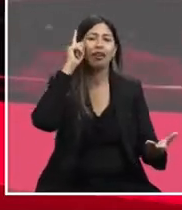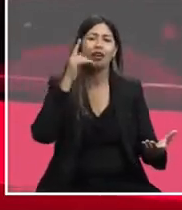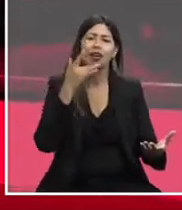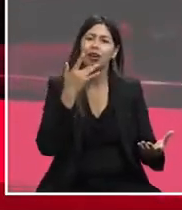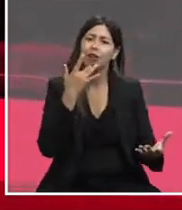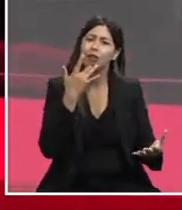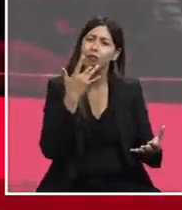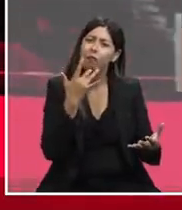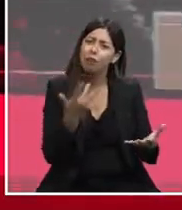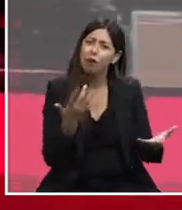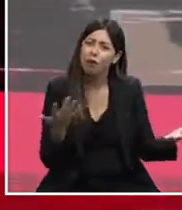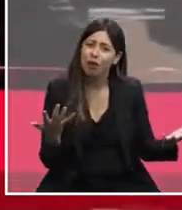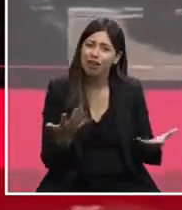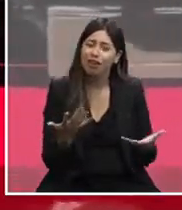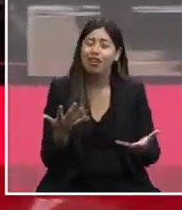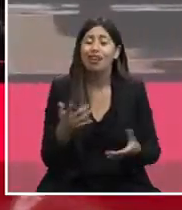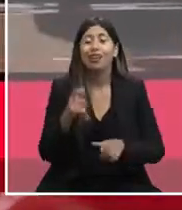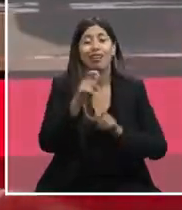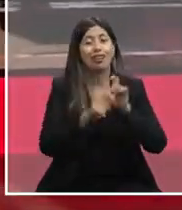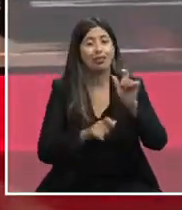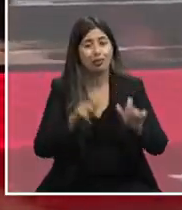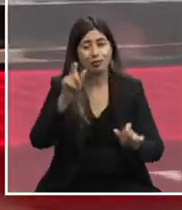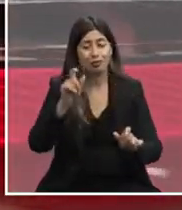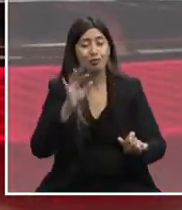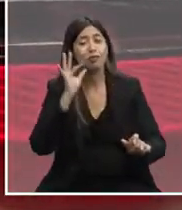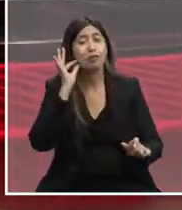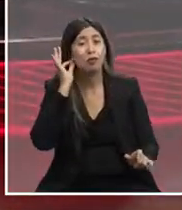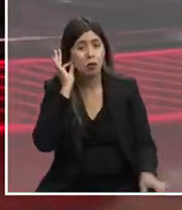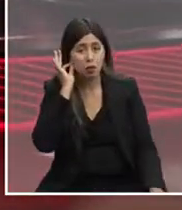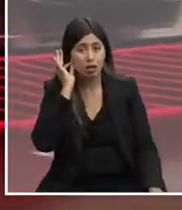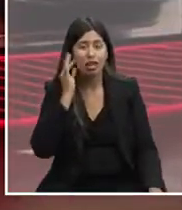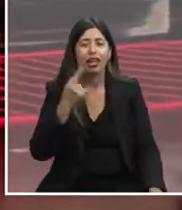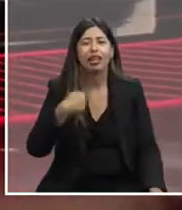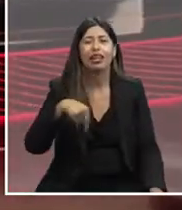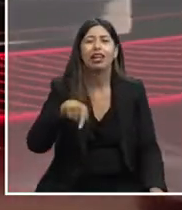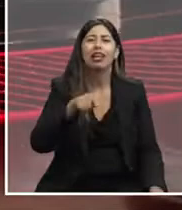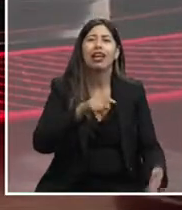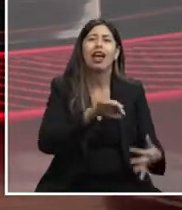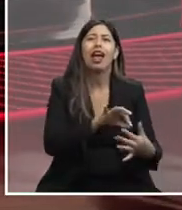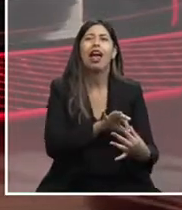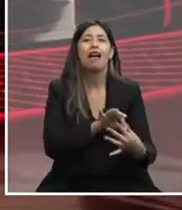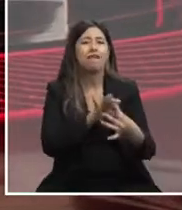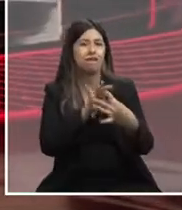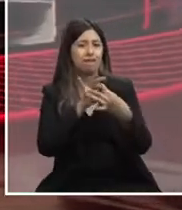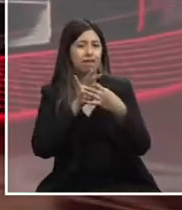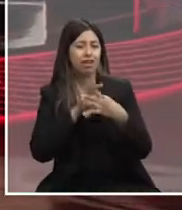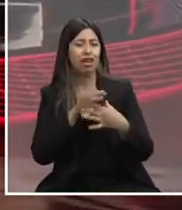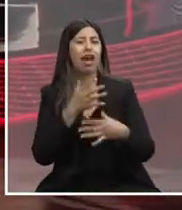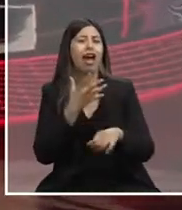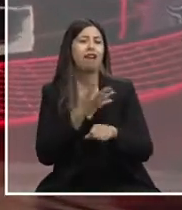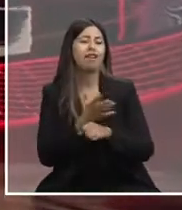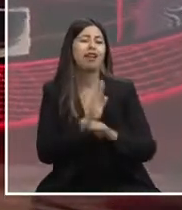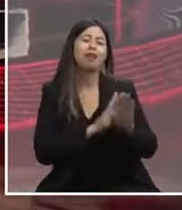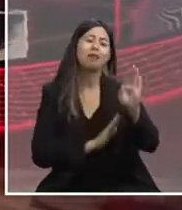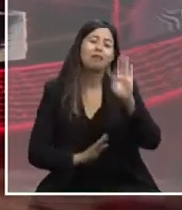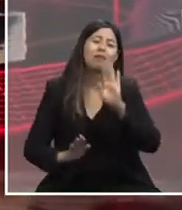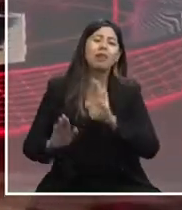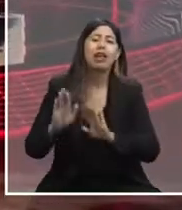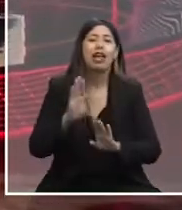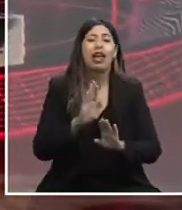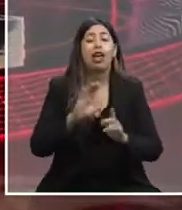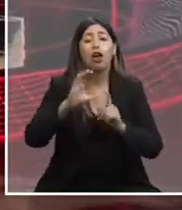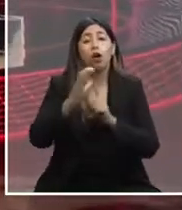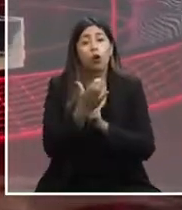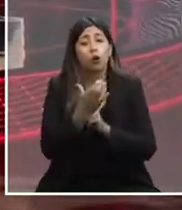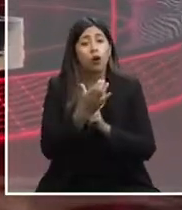effect. In most cultures around the world, little girls are valued for being altruistic. This gives them